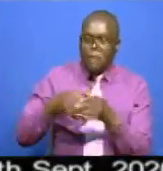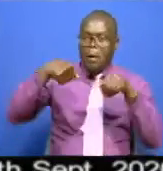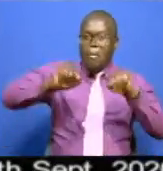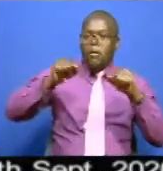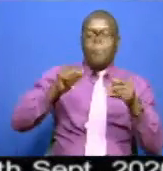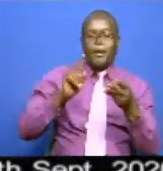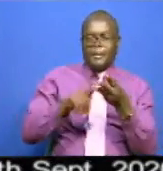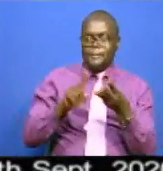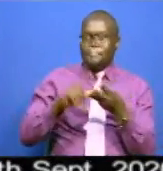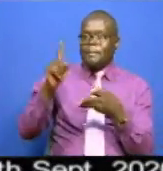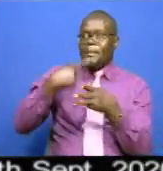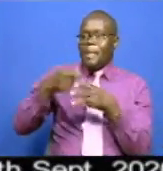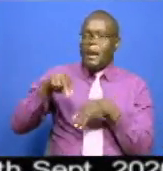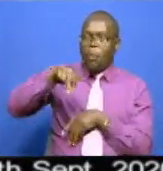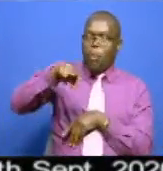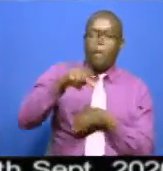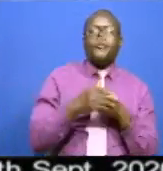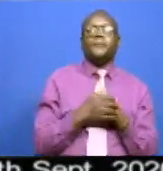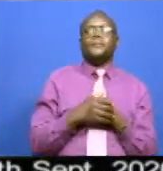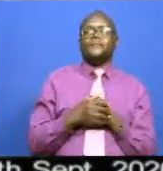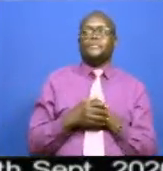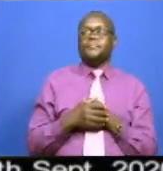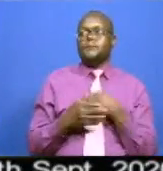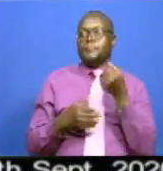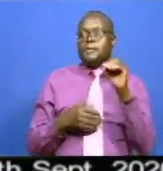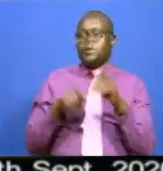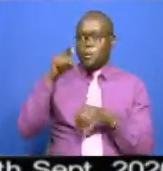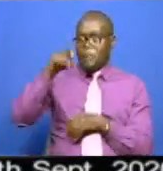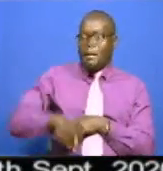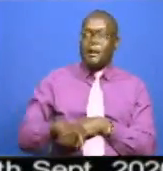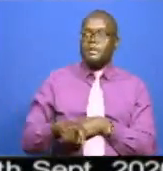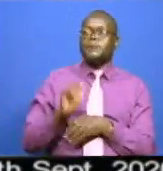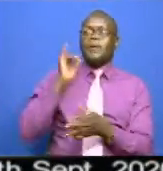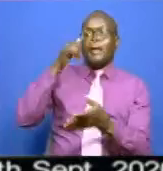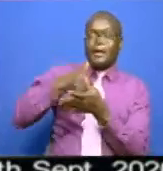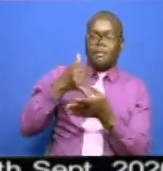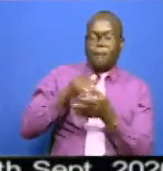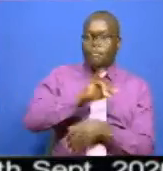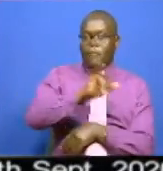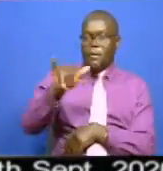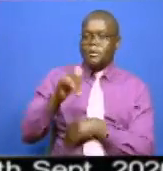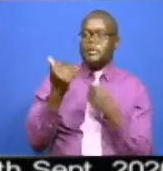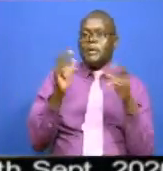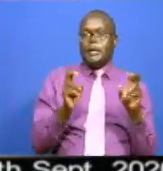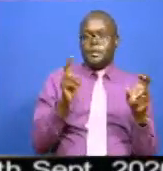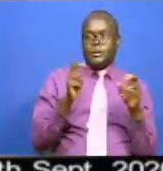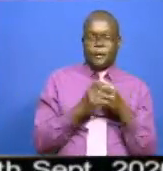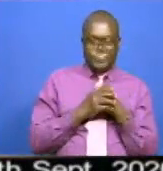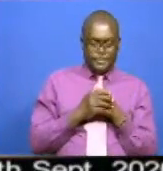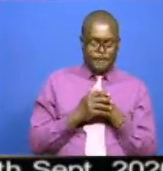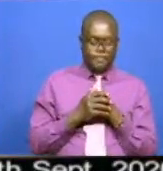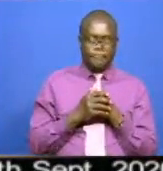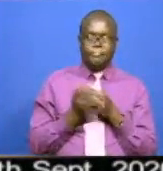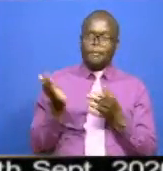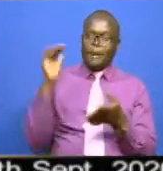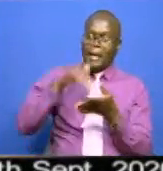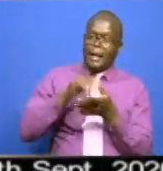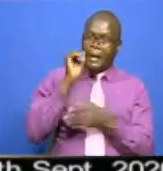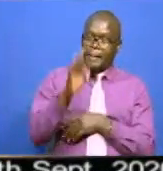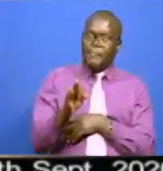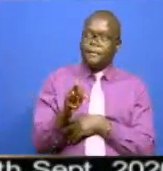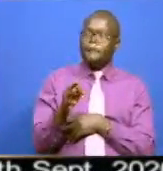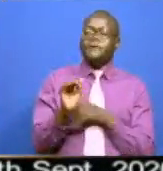to a point, then I walk for the rest of the way. So we must also factor all those issues. Then, Mr. Speaker, again, if you are talking